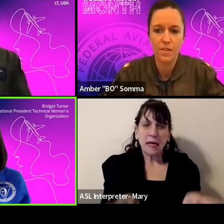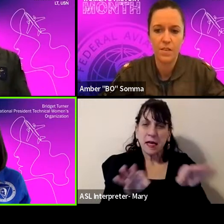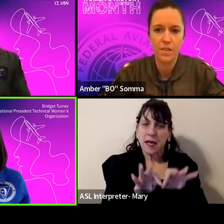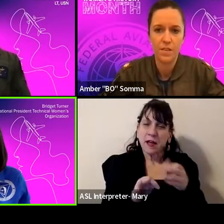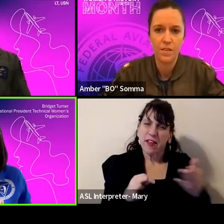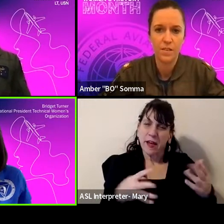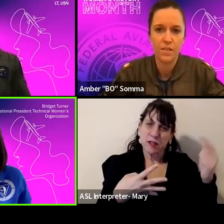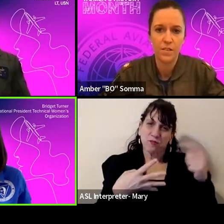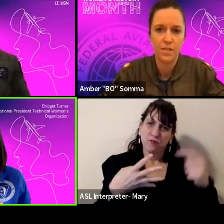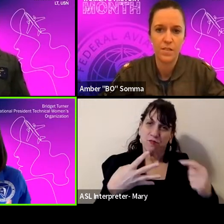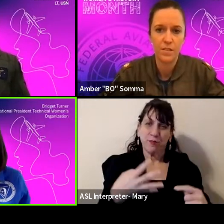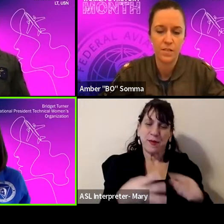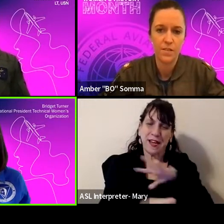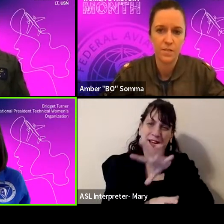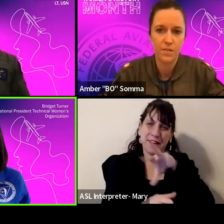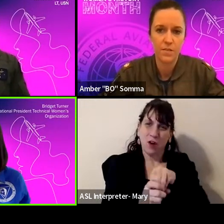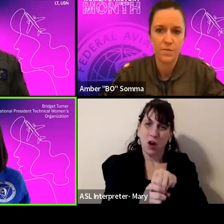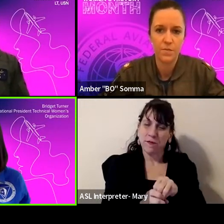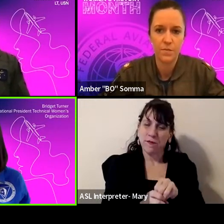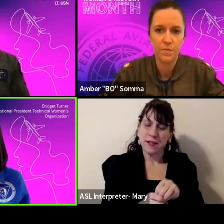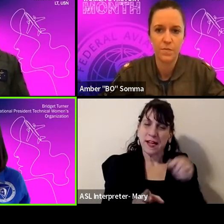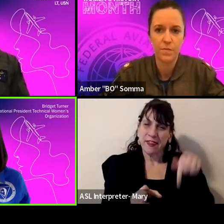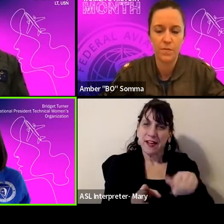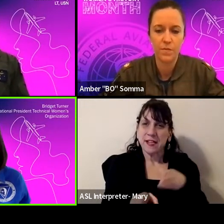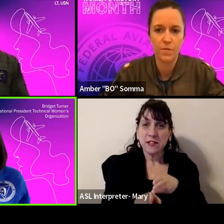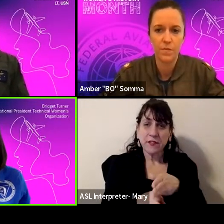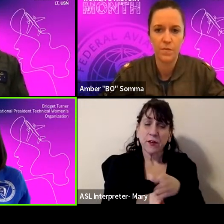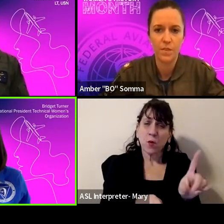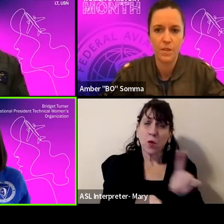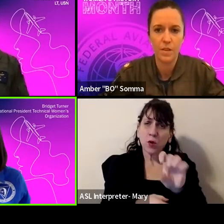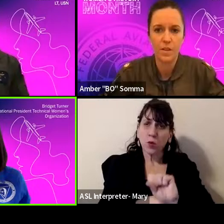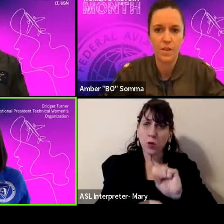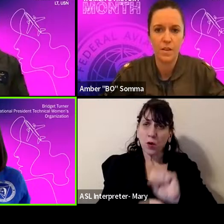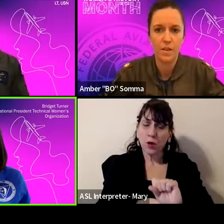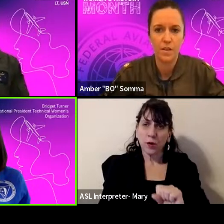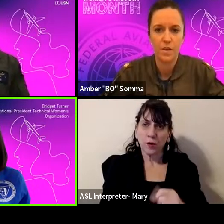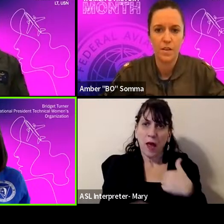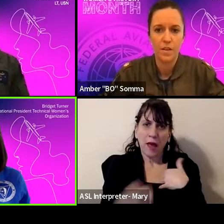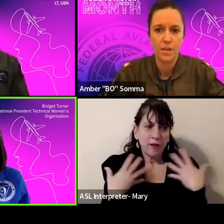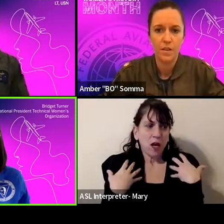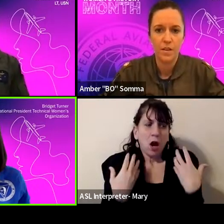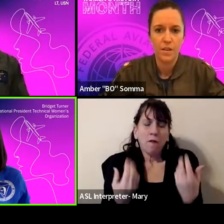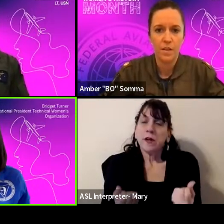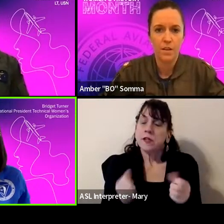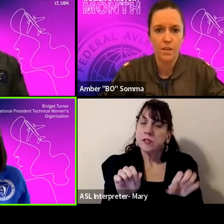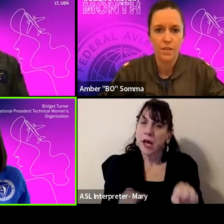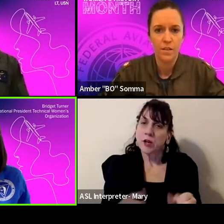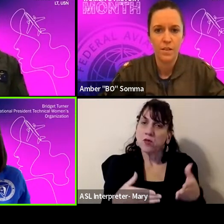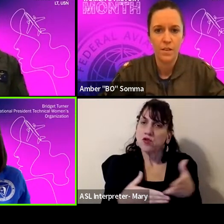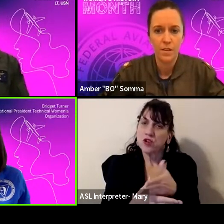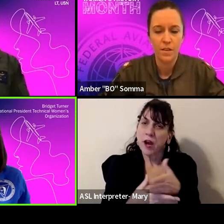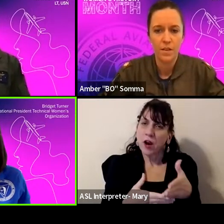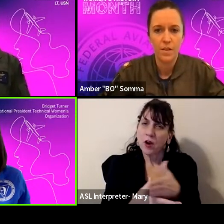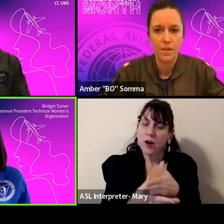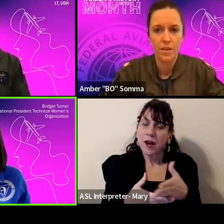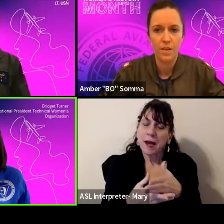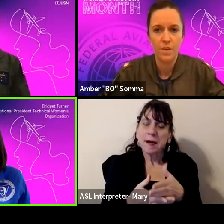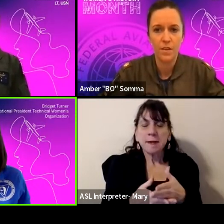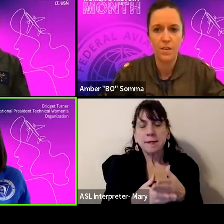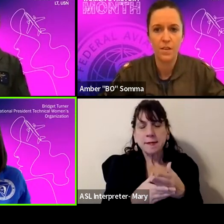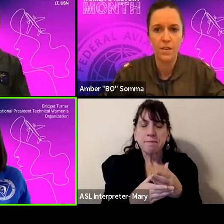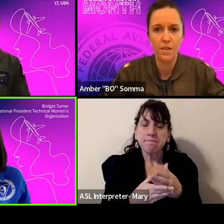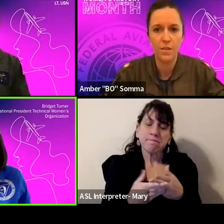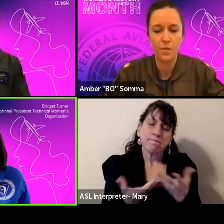being in this field, being in where you're working at, and having confidence. Can you share and give some insight